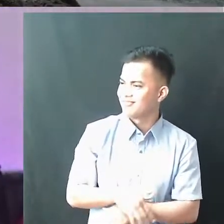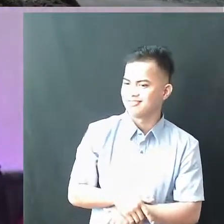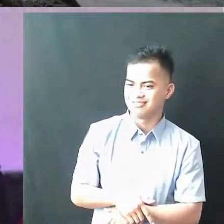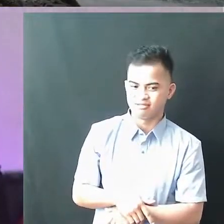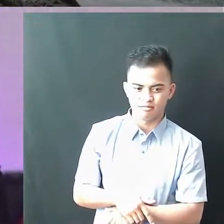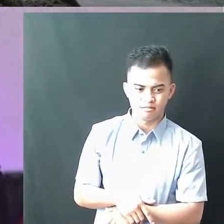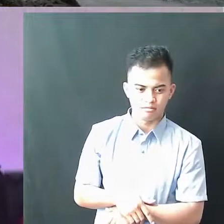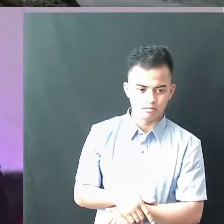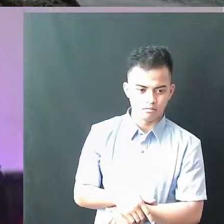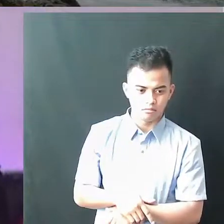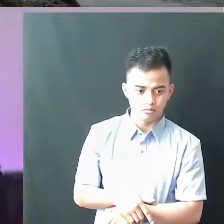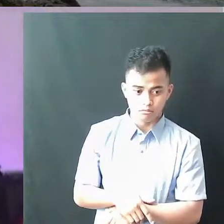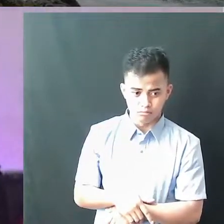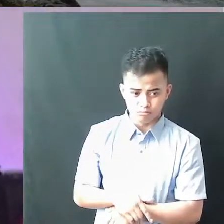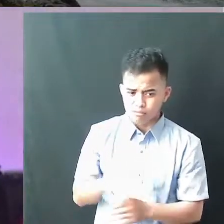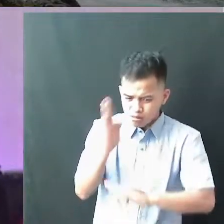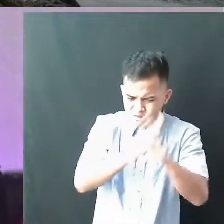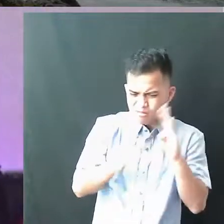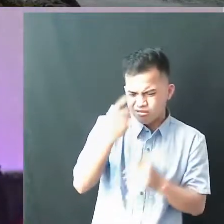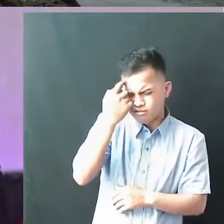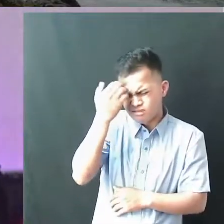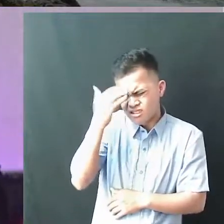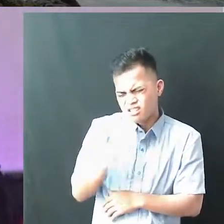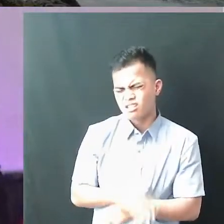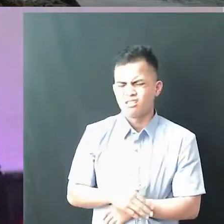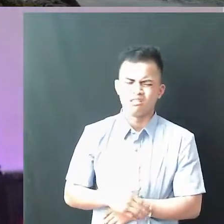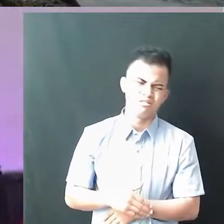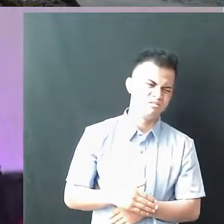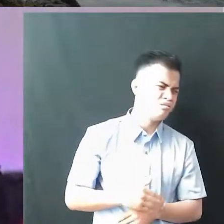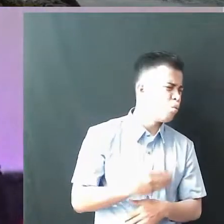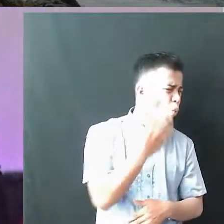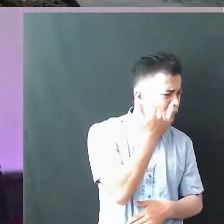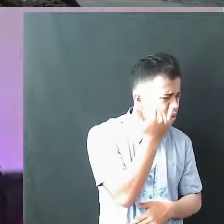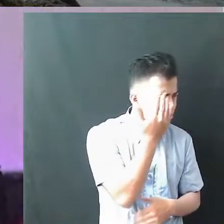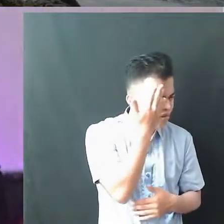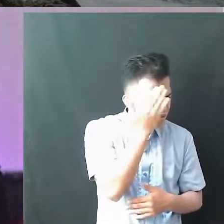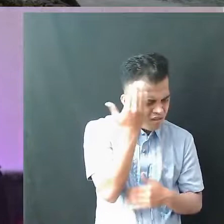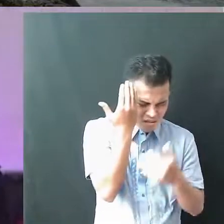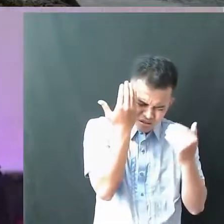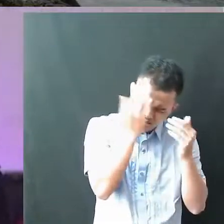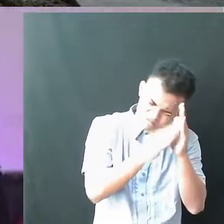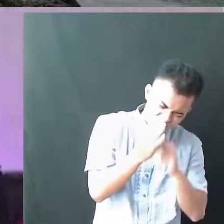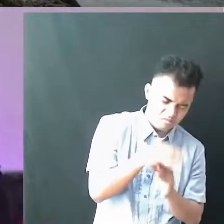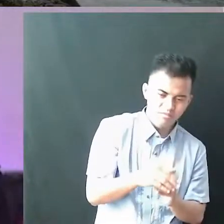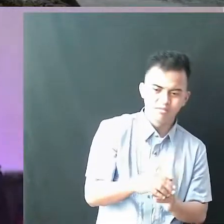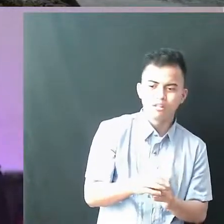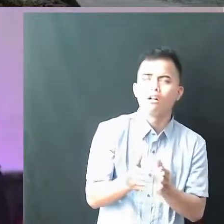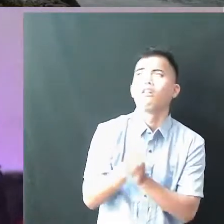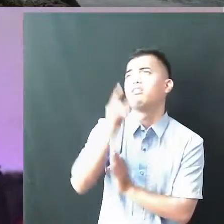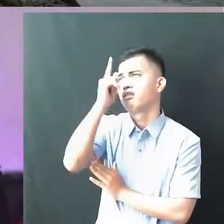You don't have any understanding? Ask God to show you. God will give you that wisdom and knowledge